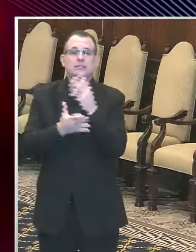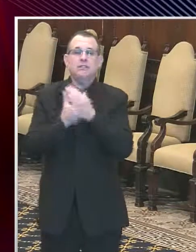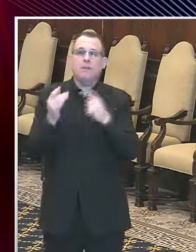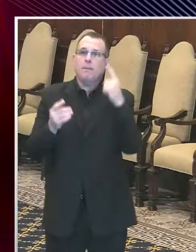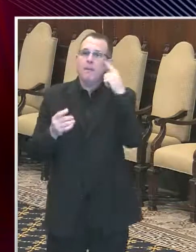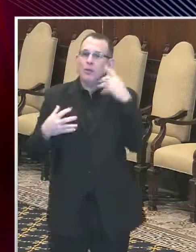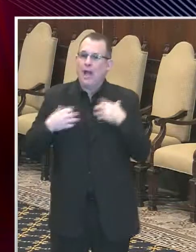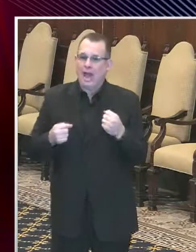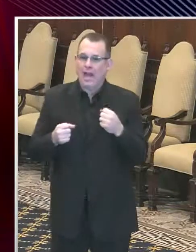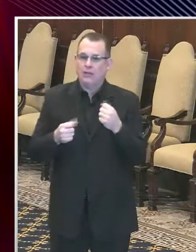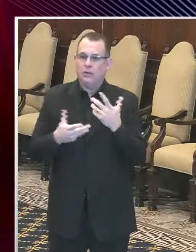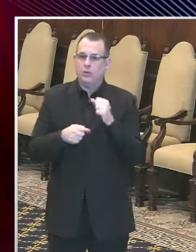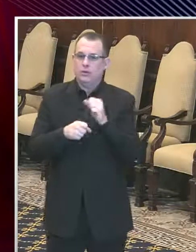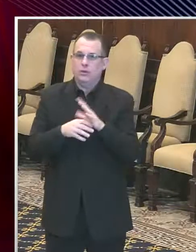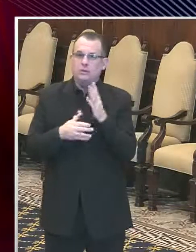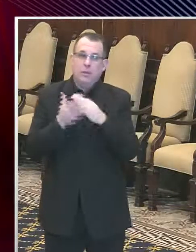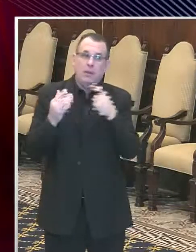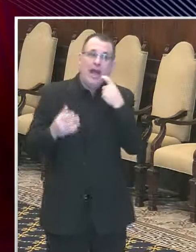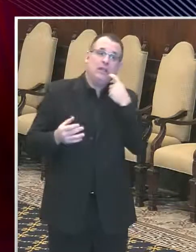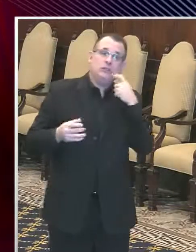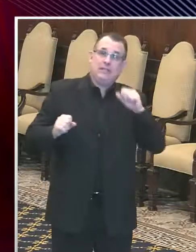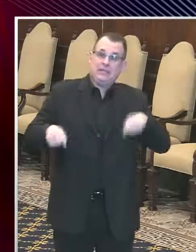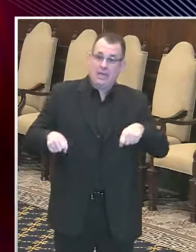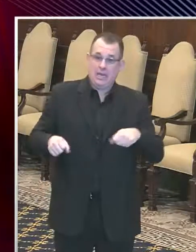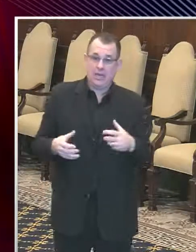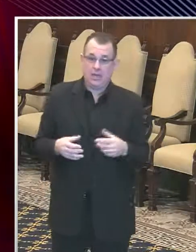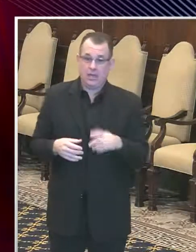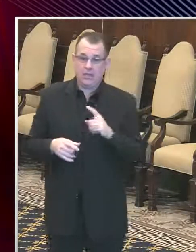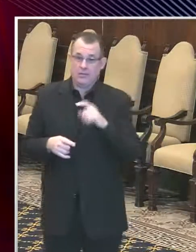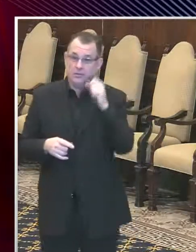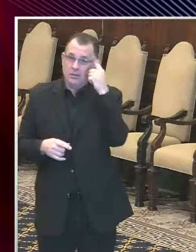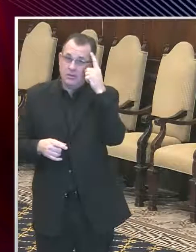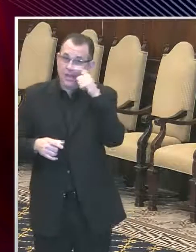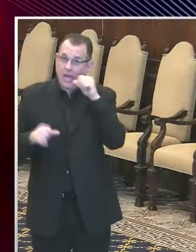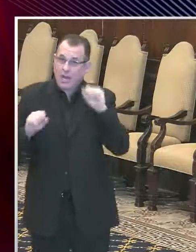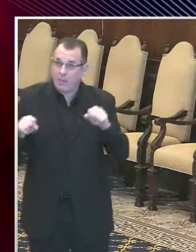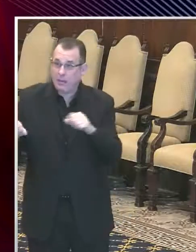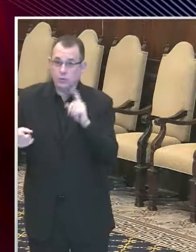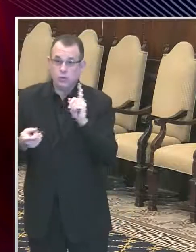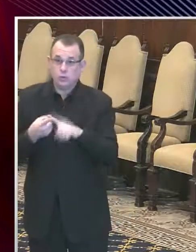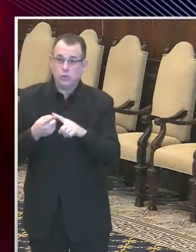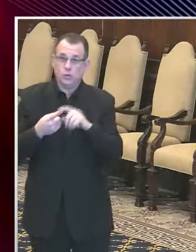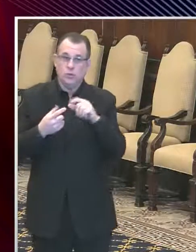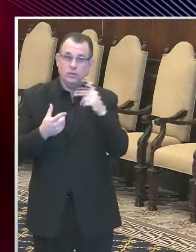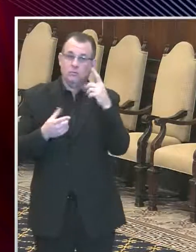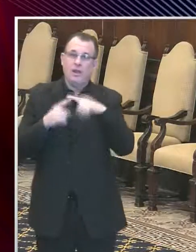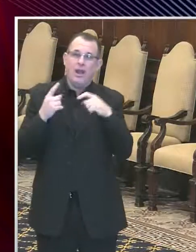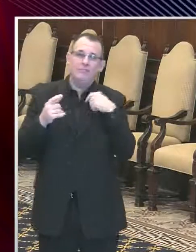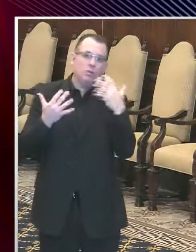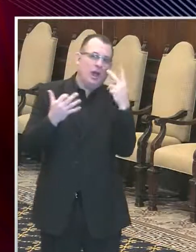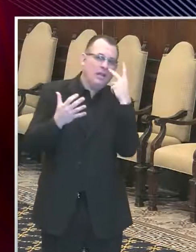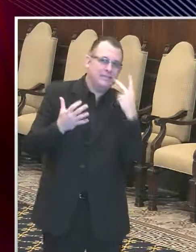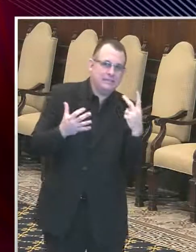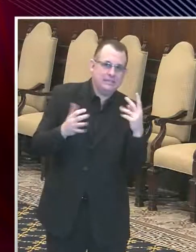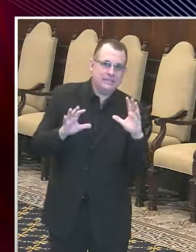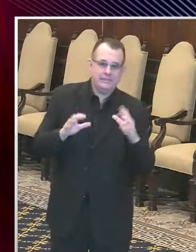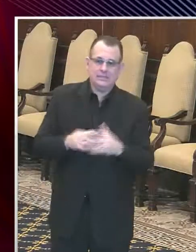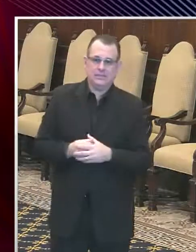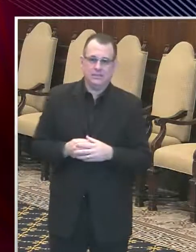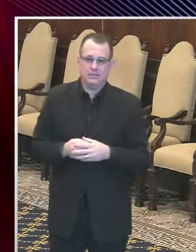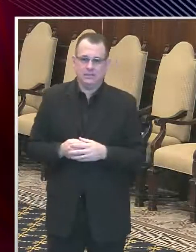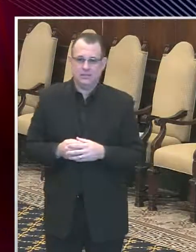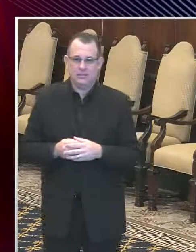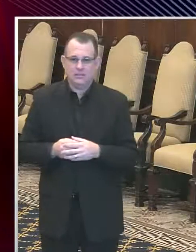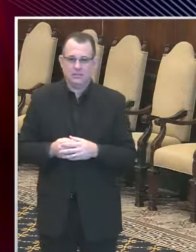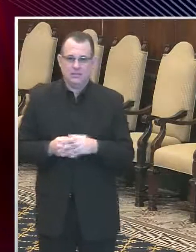addictions, but not to the capacity that I think we would like to see. And so that's